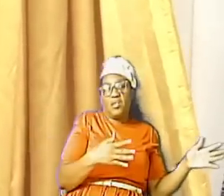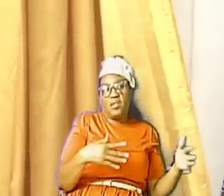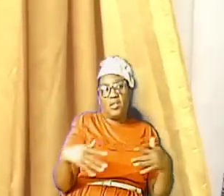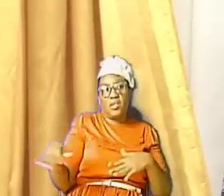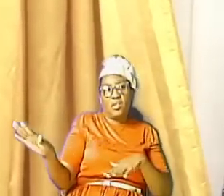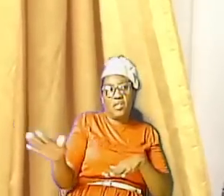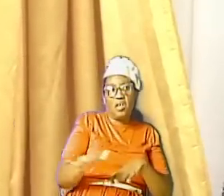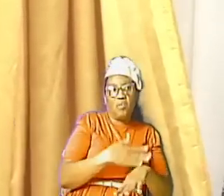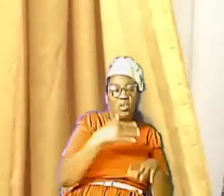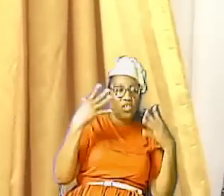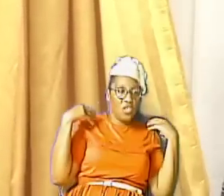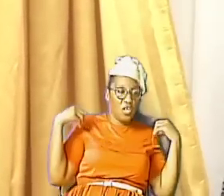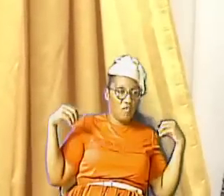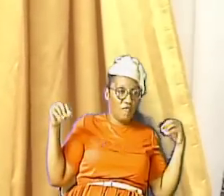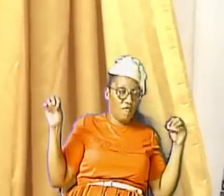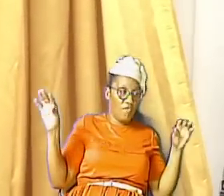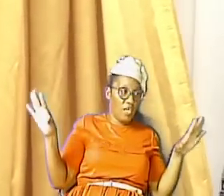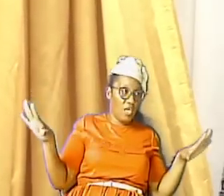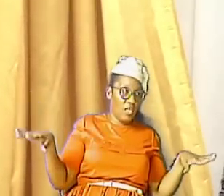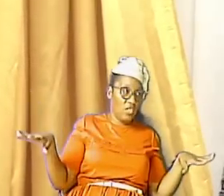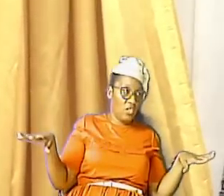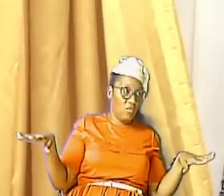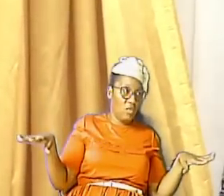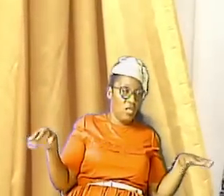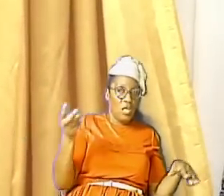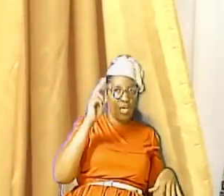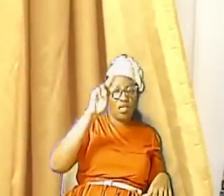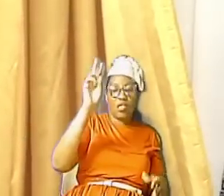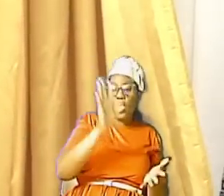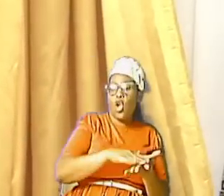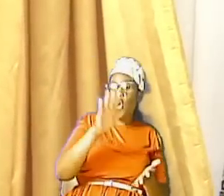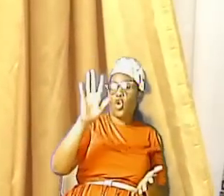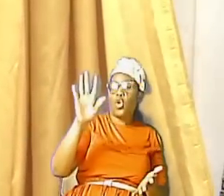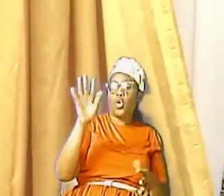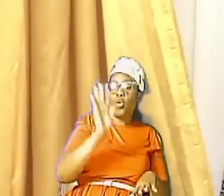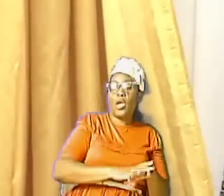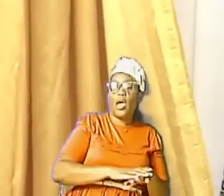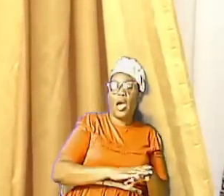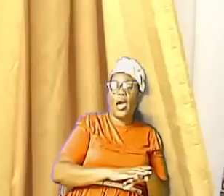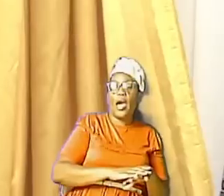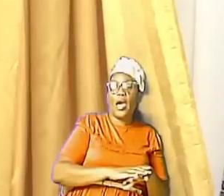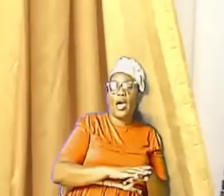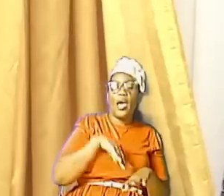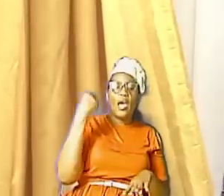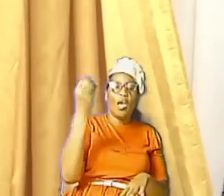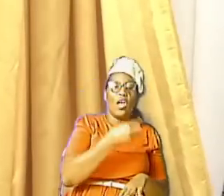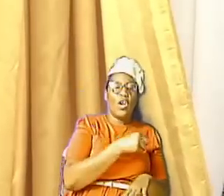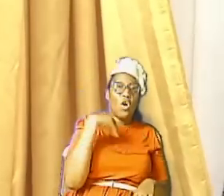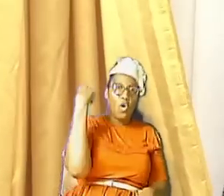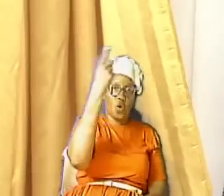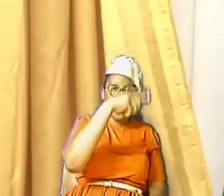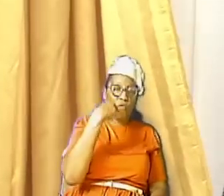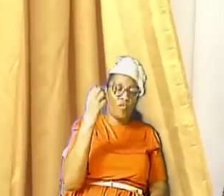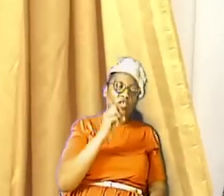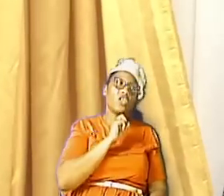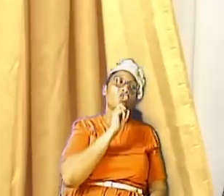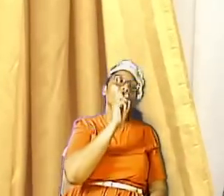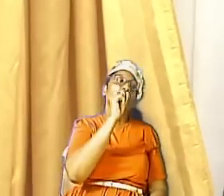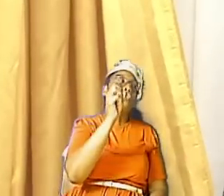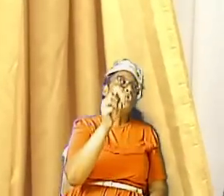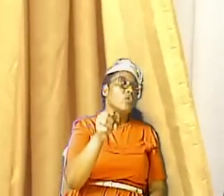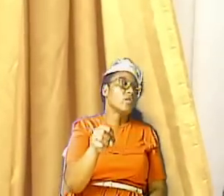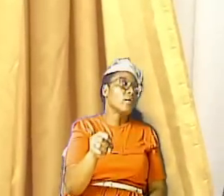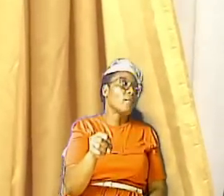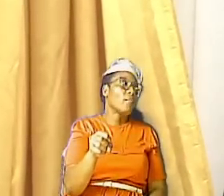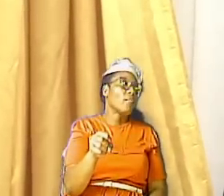I feel glory. I see glory on our faces. Can I tell you? Surely,